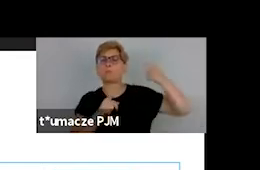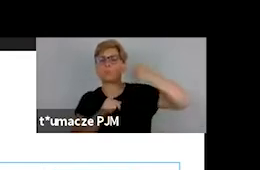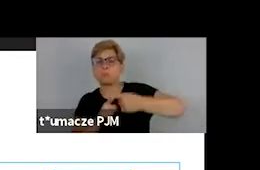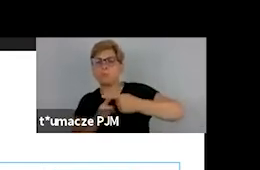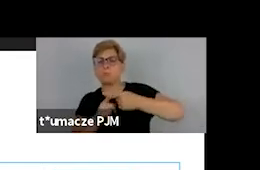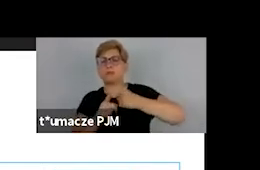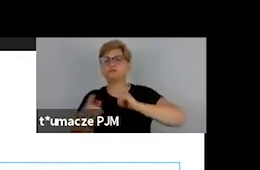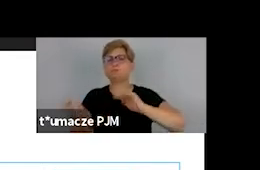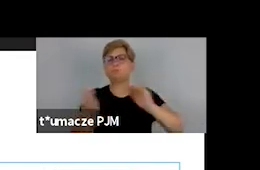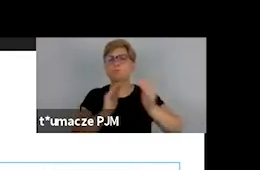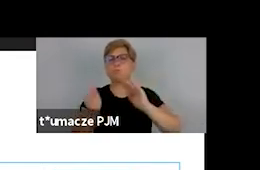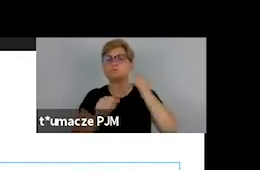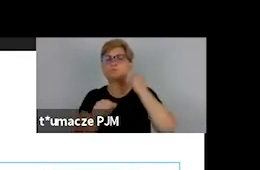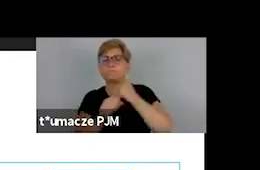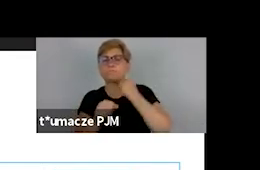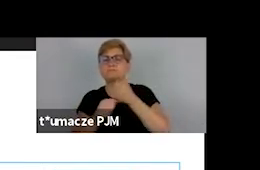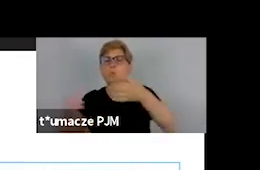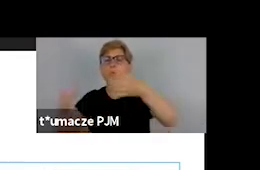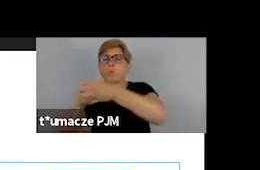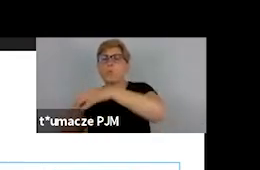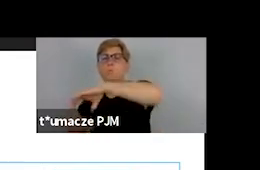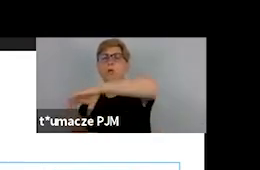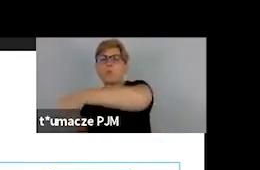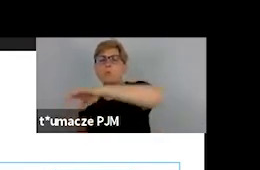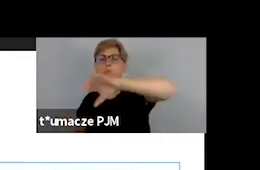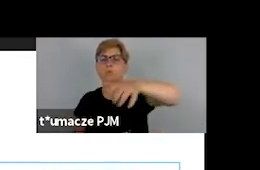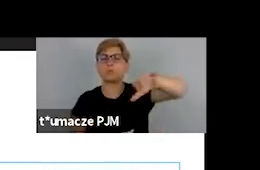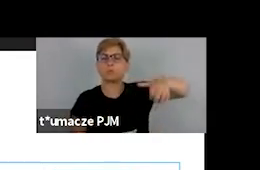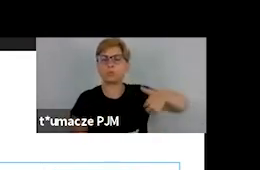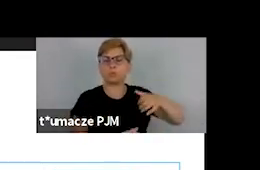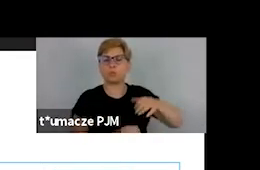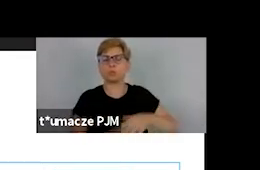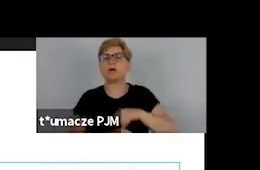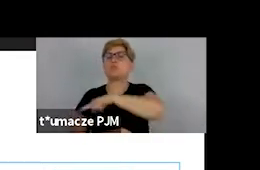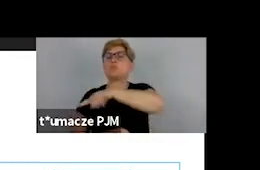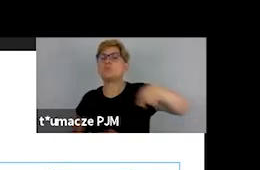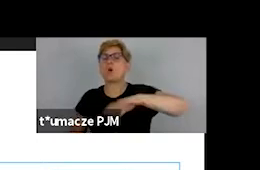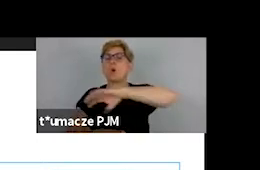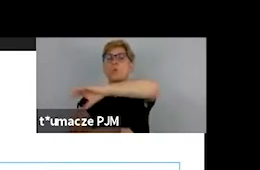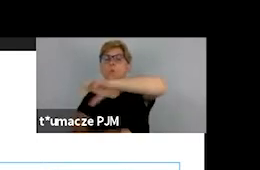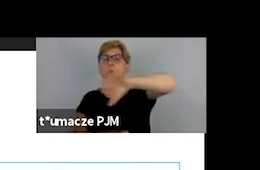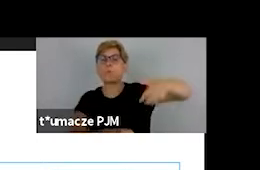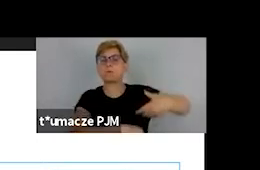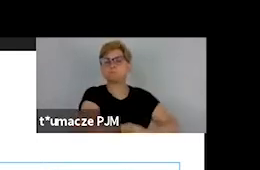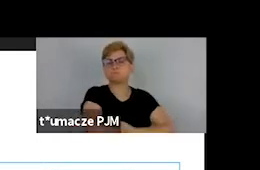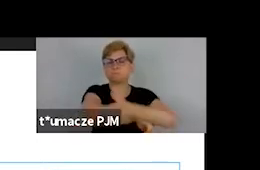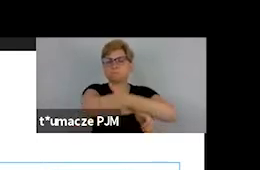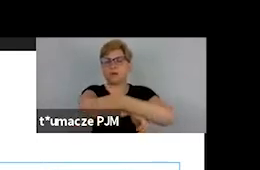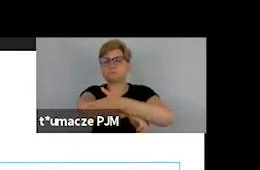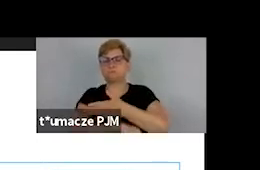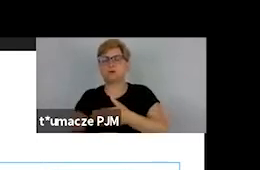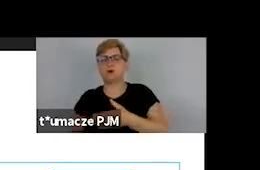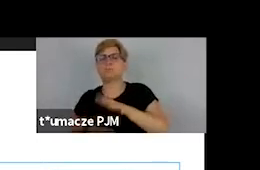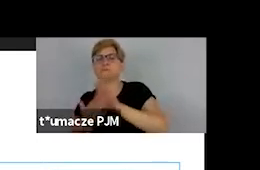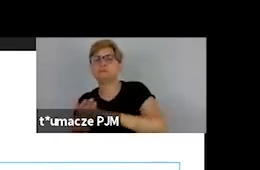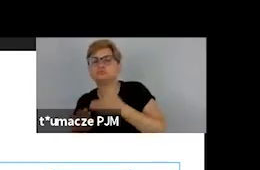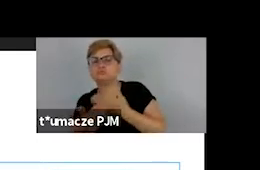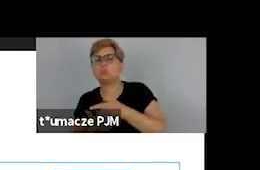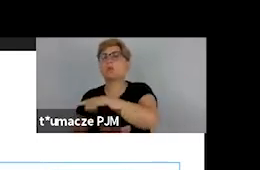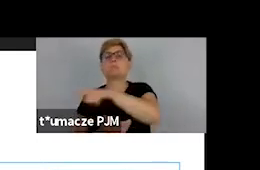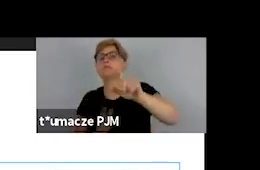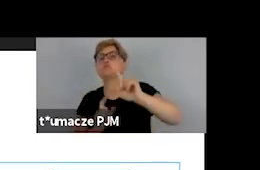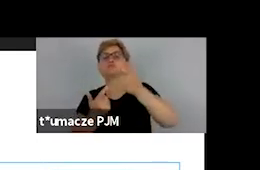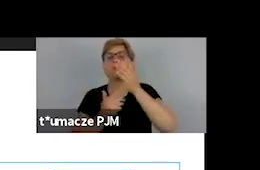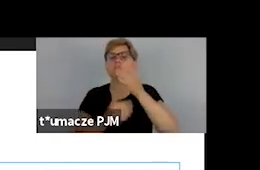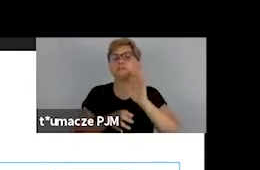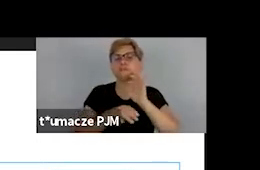very focused on norms and ideas. Yeah, so what you said, those predictors are not only predictors, but like root